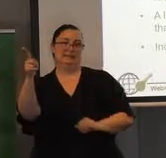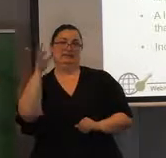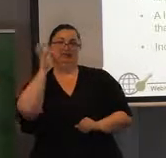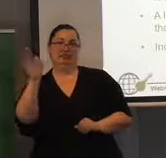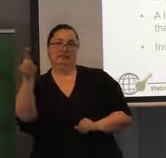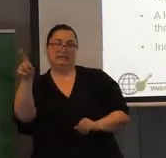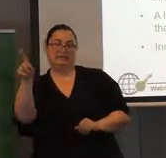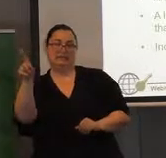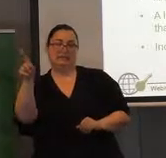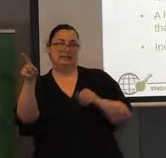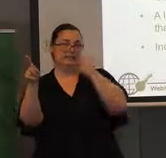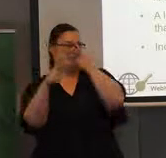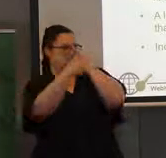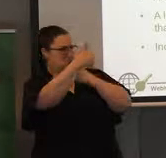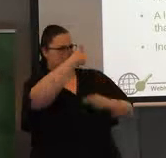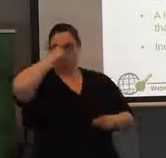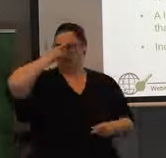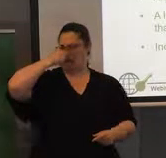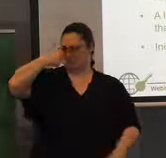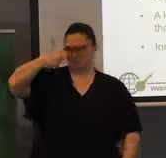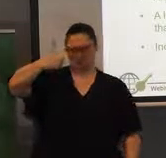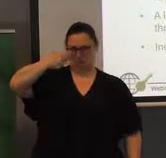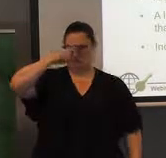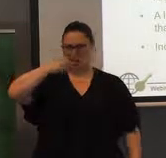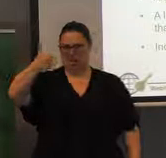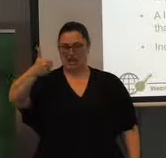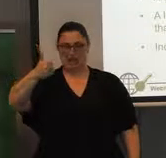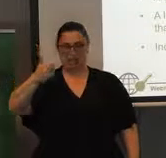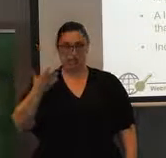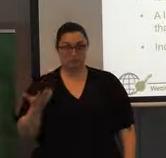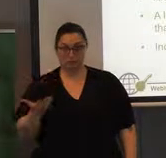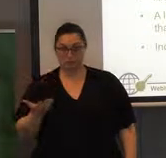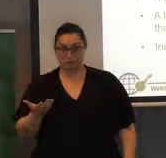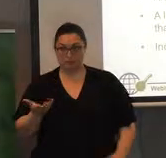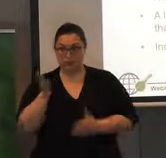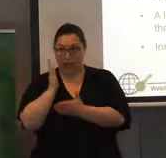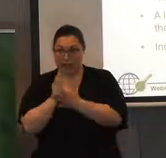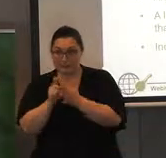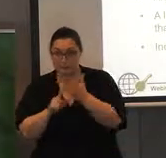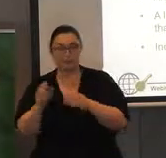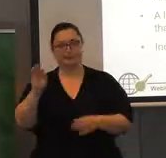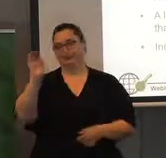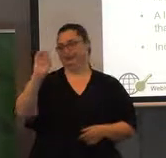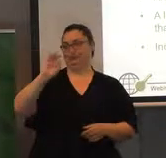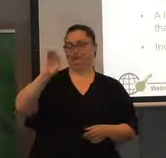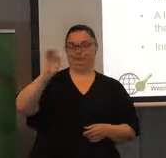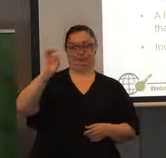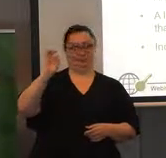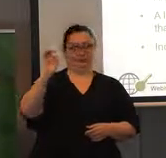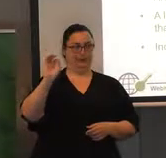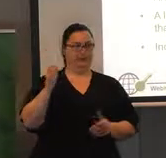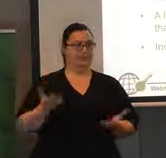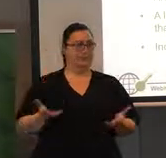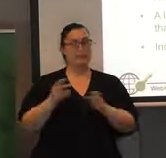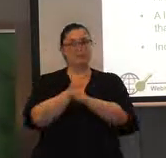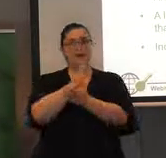fixed. They just said, sure, we can do a website to WCAG 2 AA. Didn't mean they were going to, but they could.